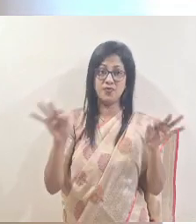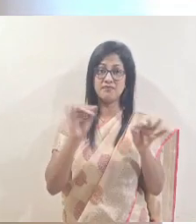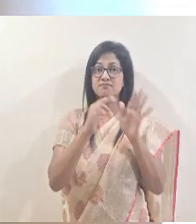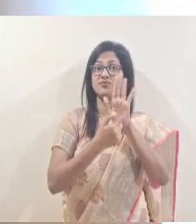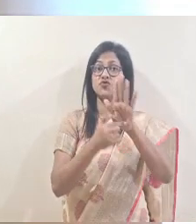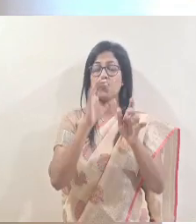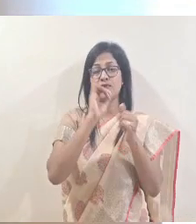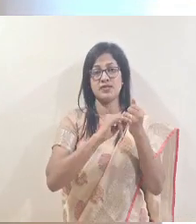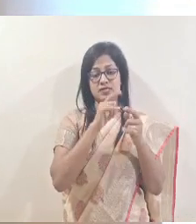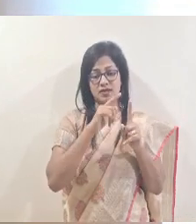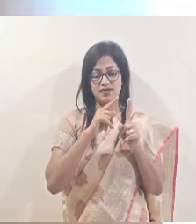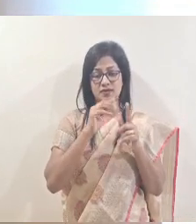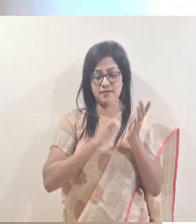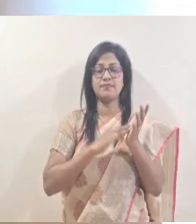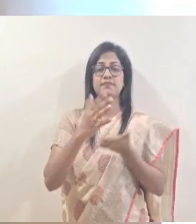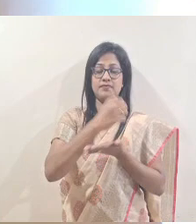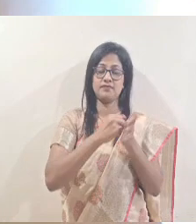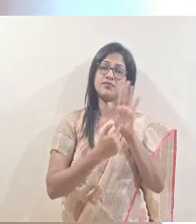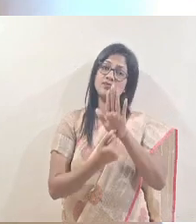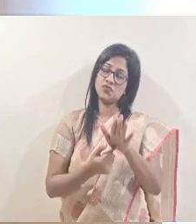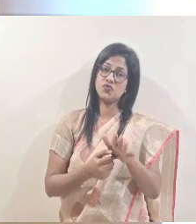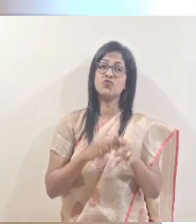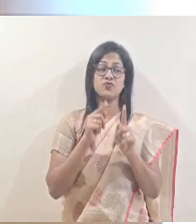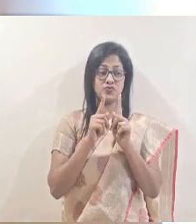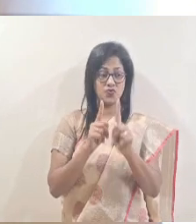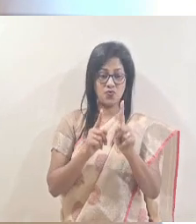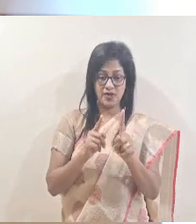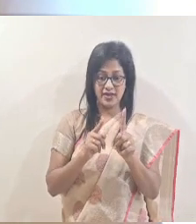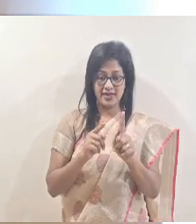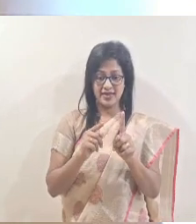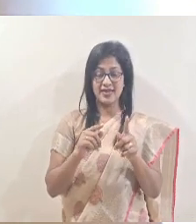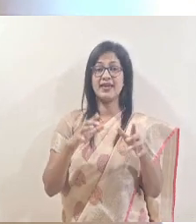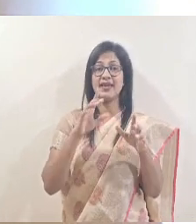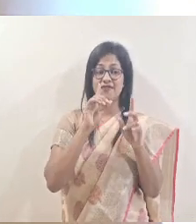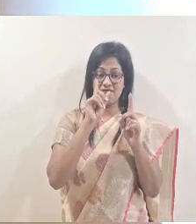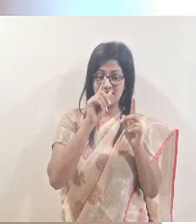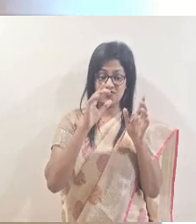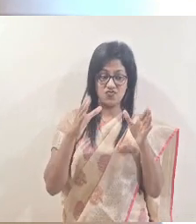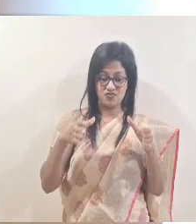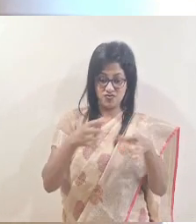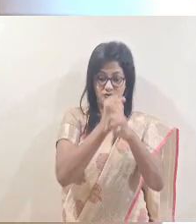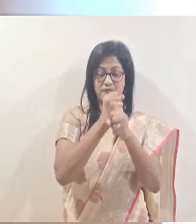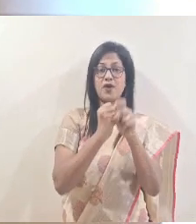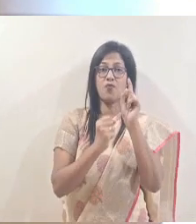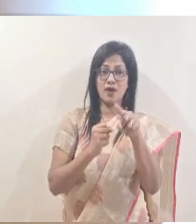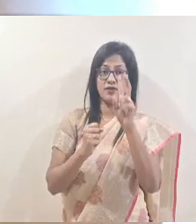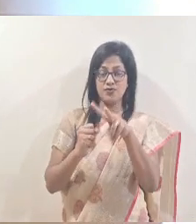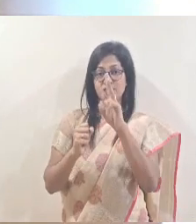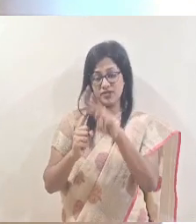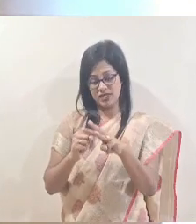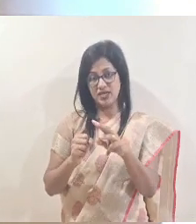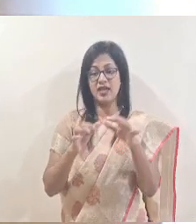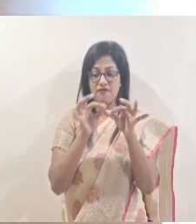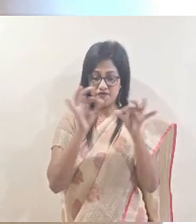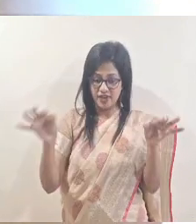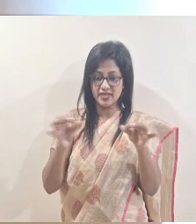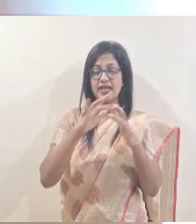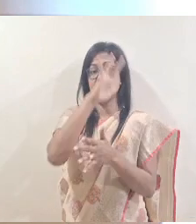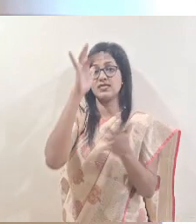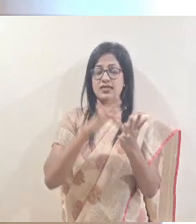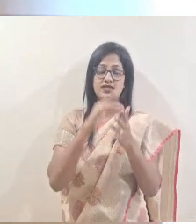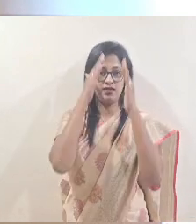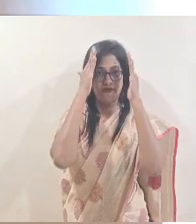as depicted by the OSM data initially. So for each trunk, primary, secondary, etc., we have considered the width and we have considered the